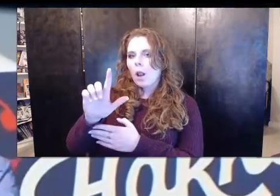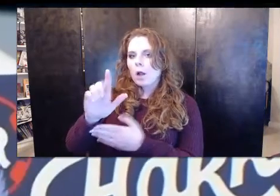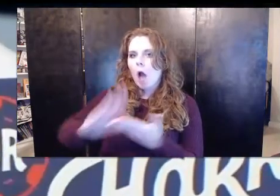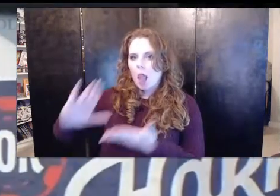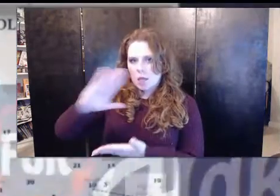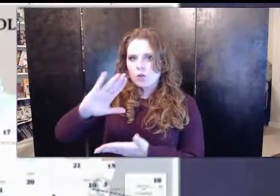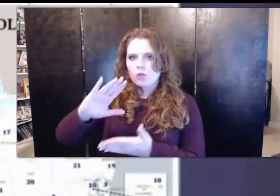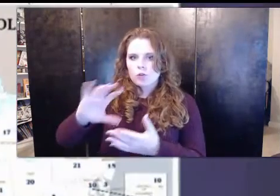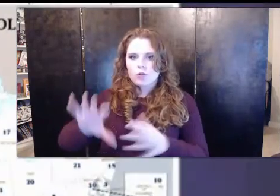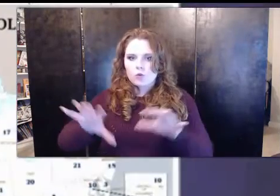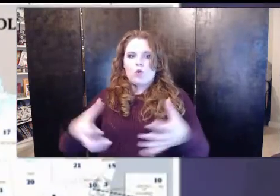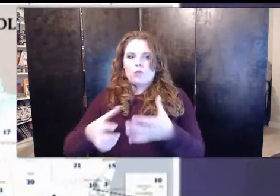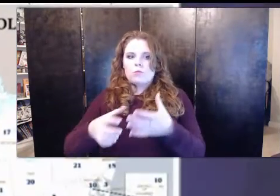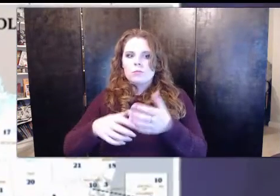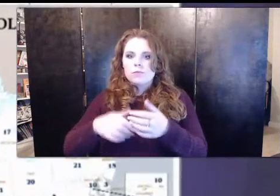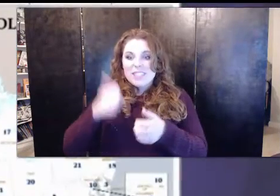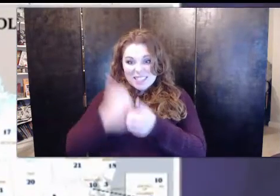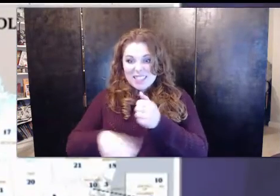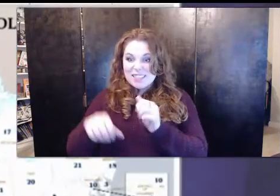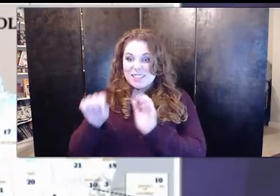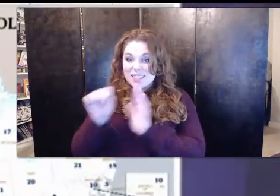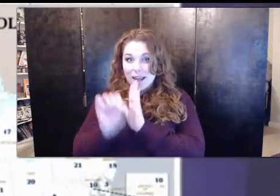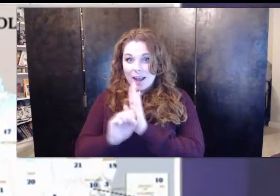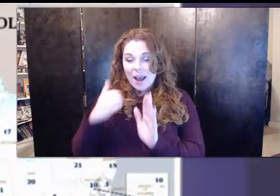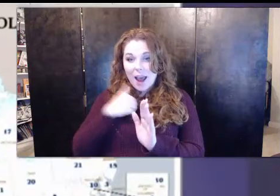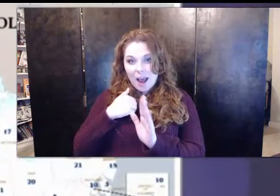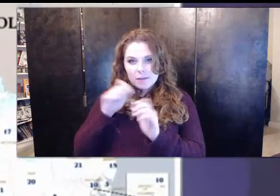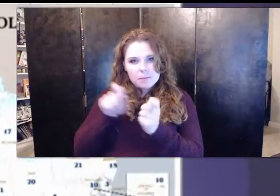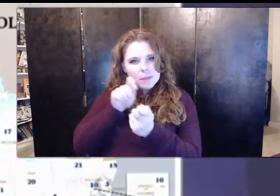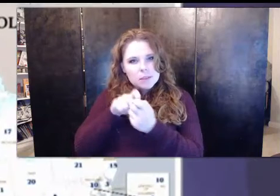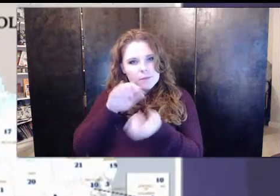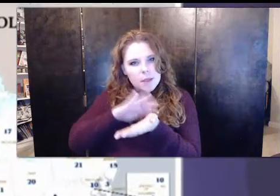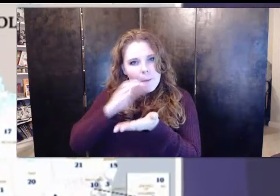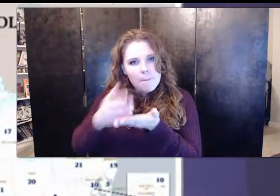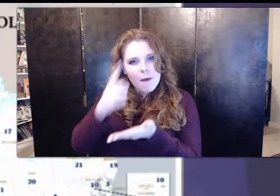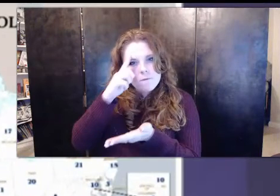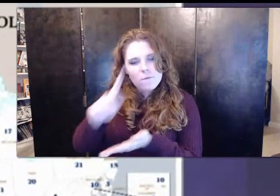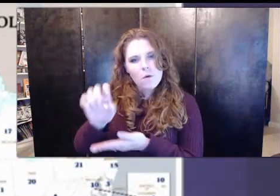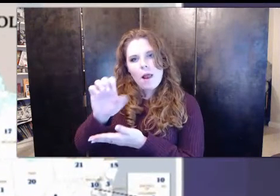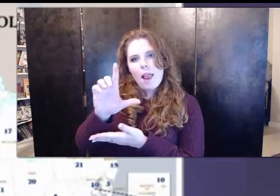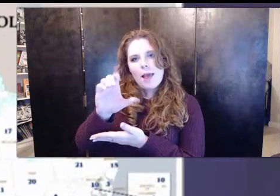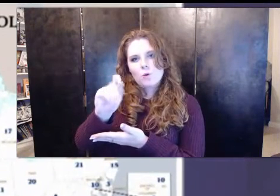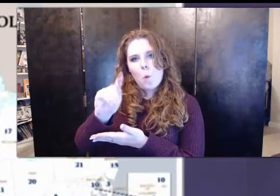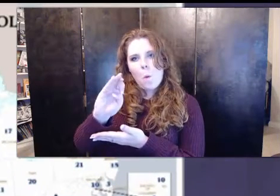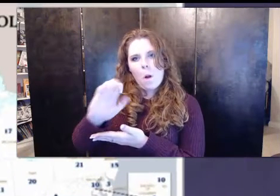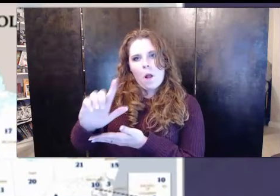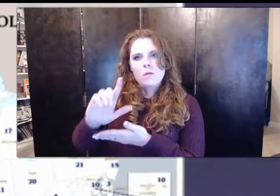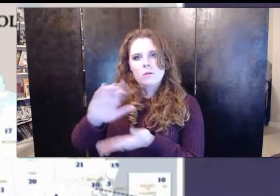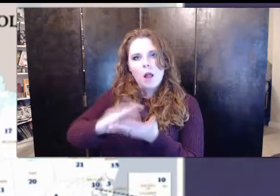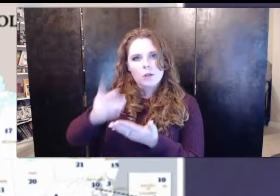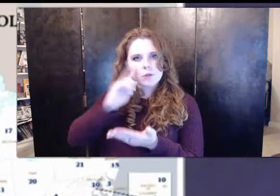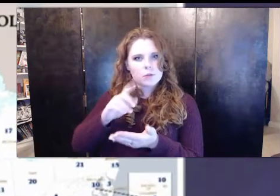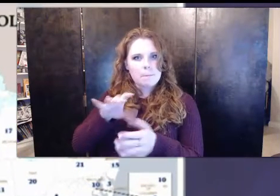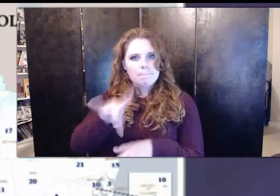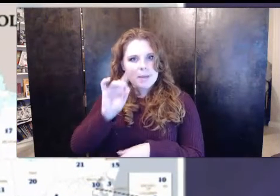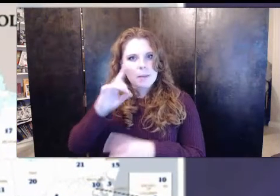number of electors based on population and the number of representatives and senators in the U.S. Congress. For instance, Kentucky has